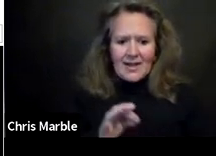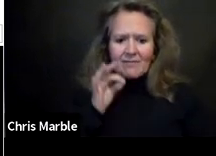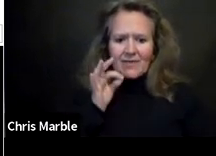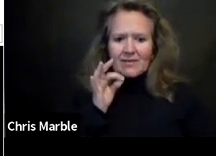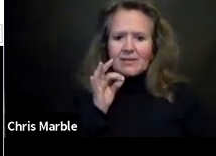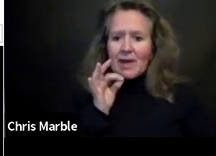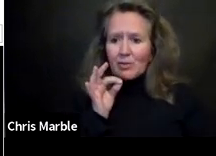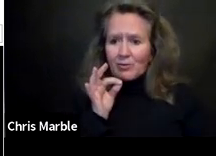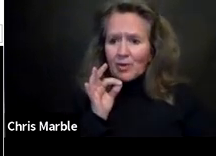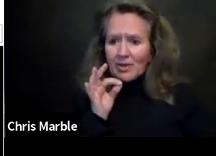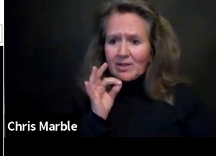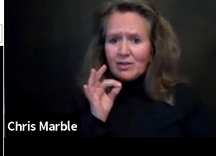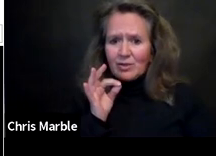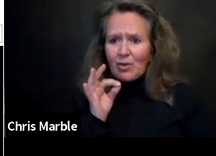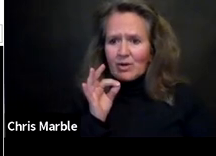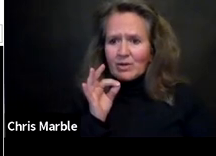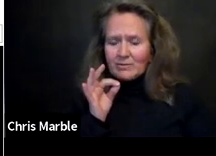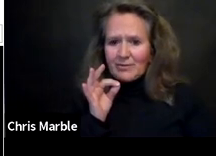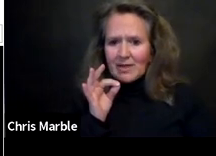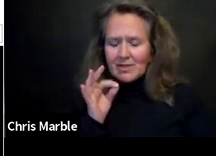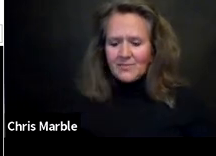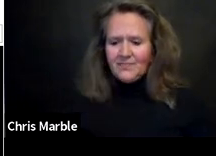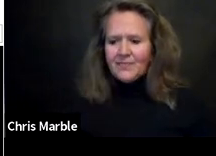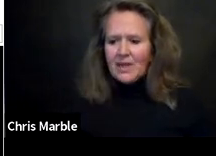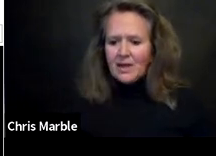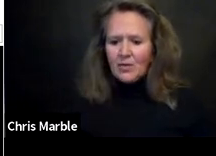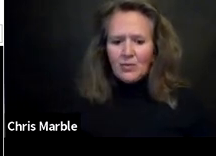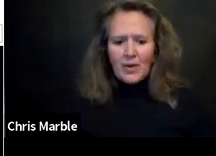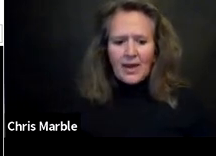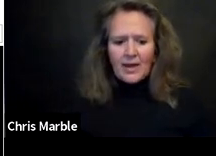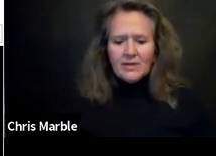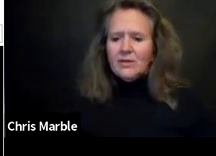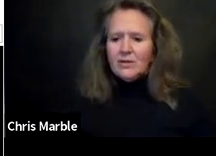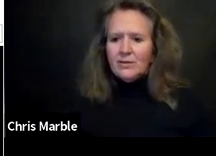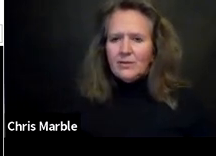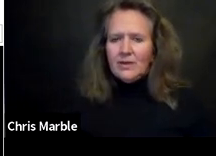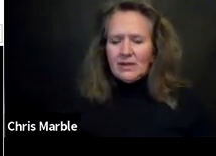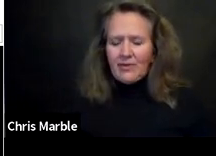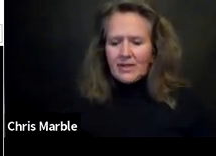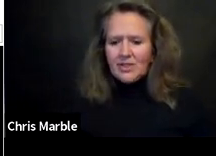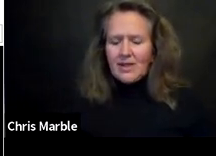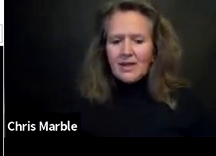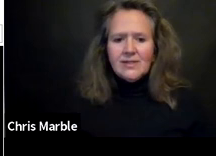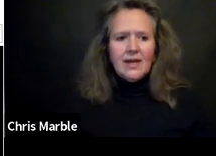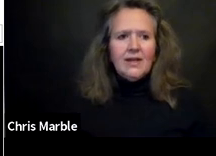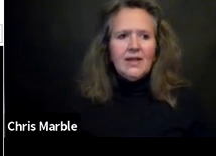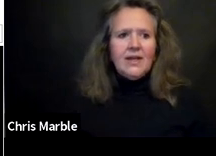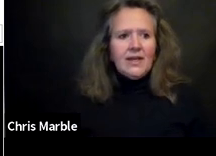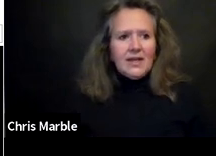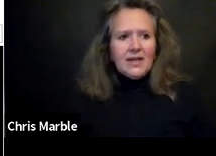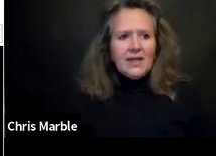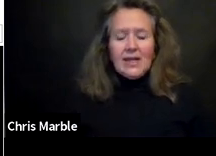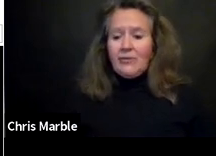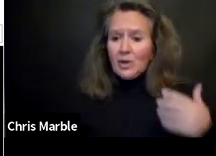have the microphone near your face. And the advantage to that is that